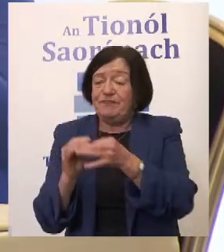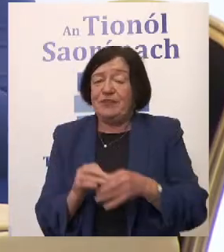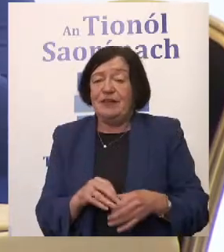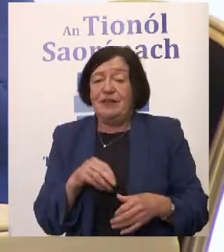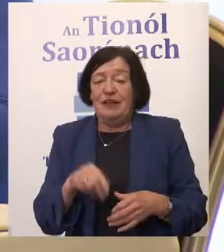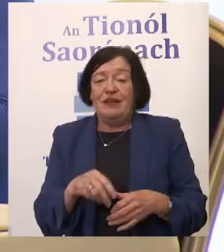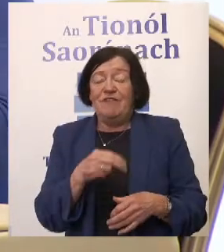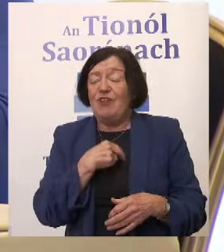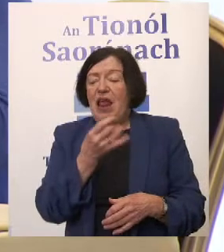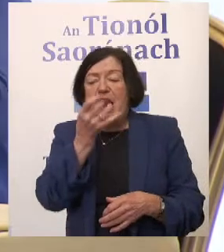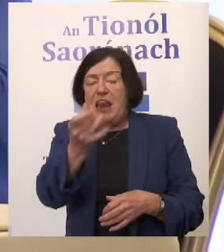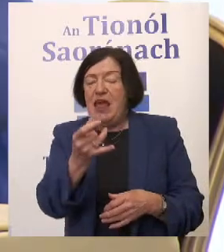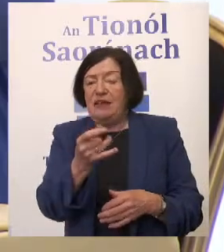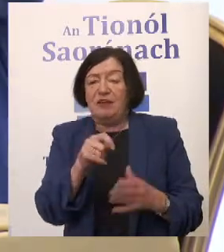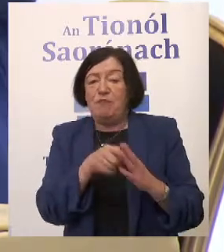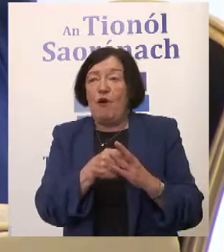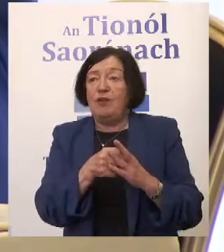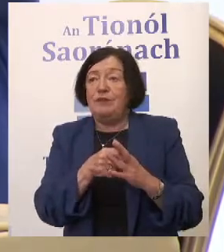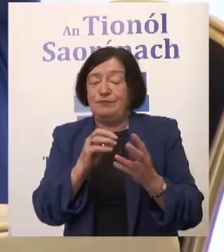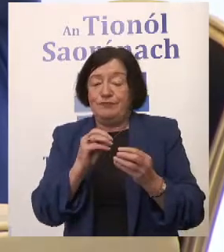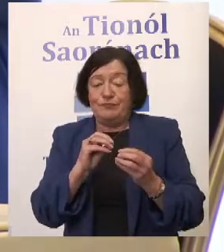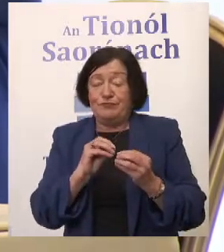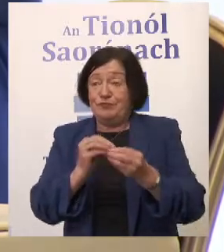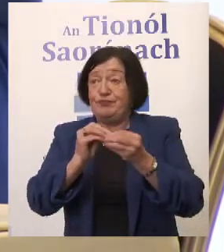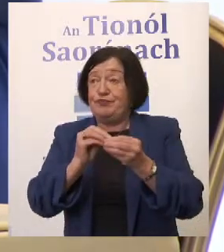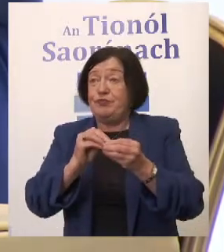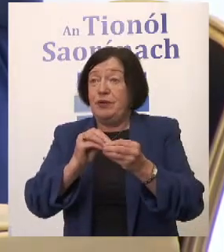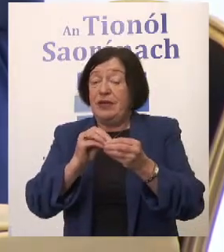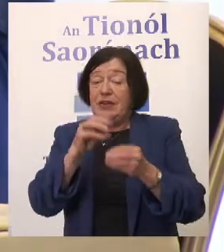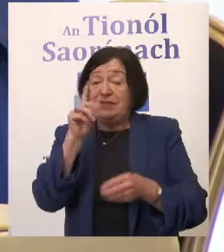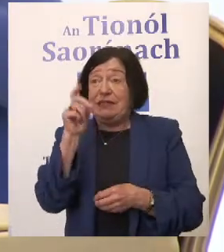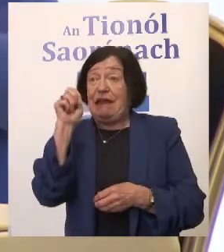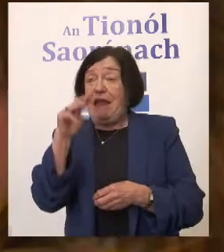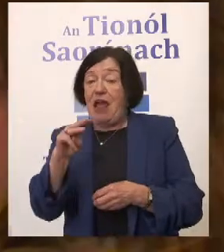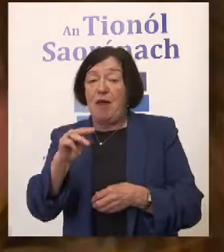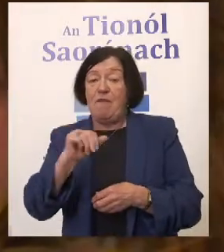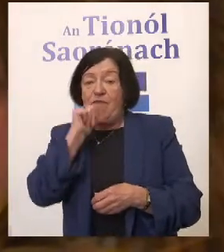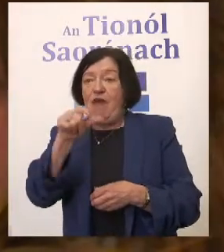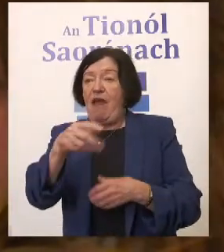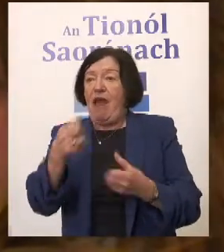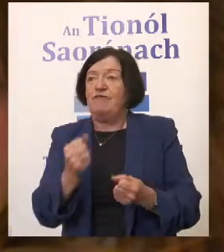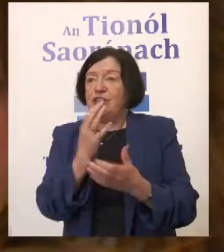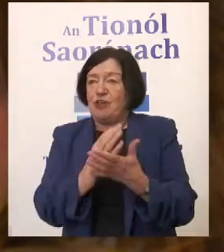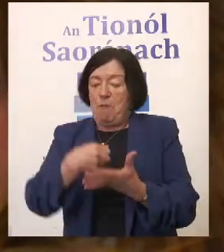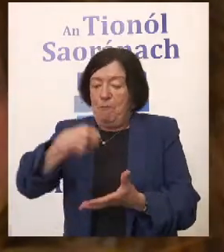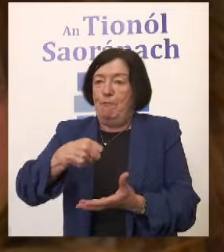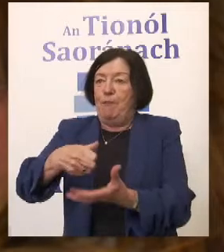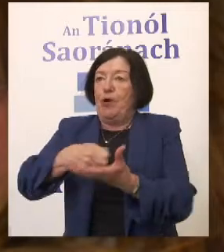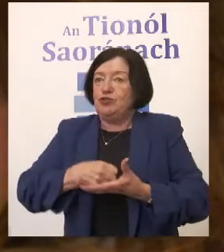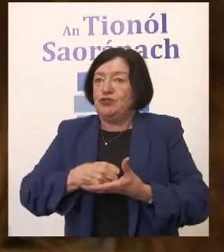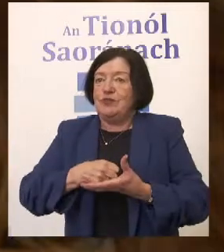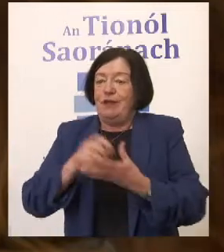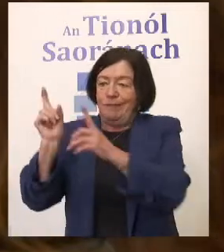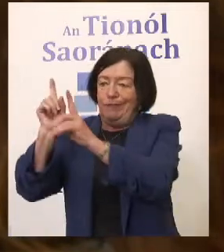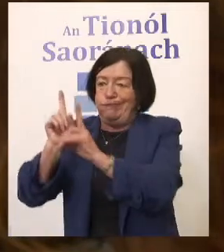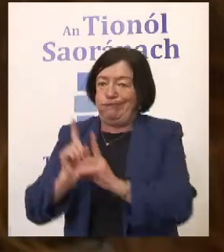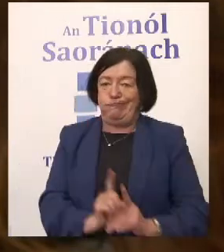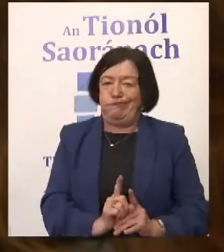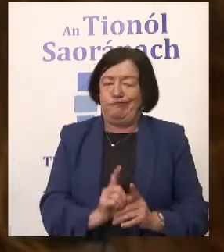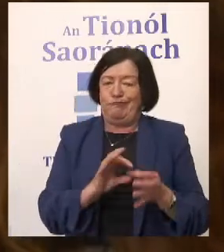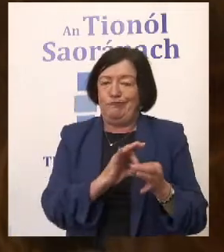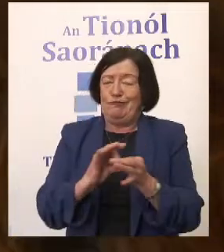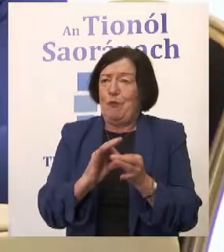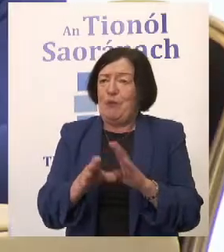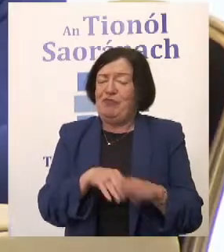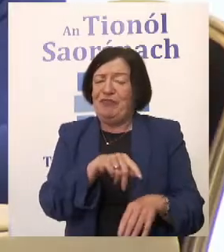There's really little point in creating a directly elected mayor unless they have some budget that's flowing in their direction, and